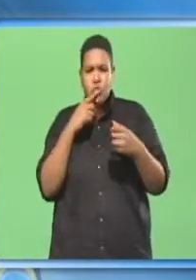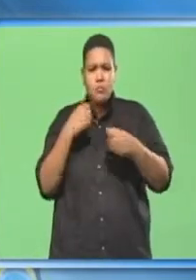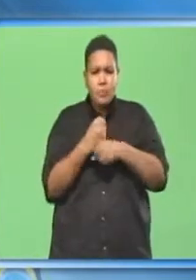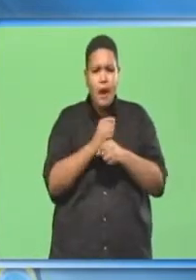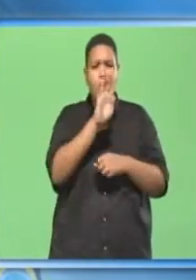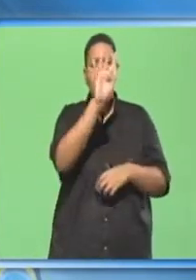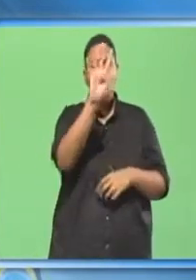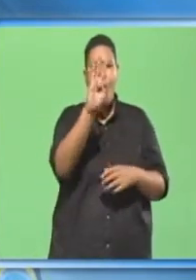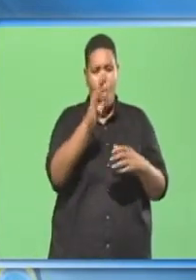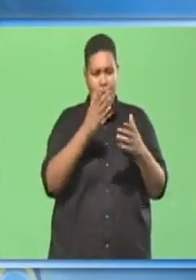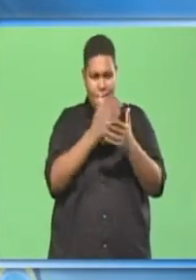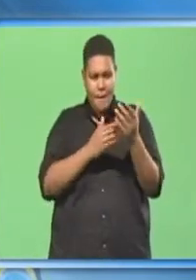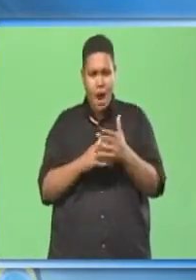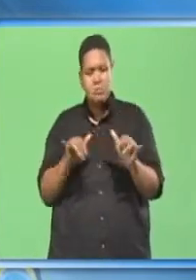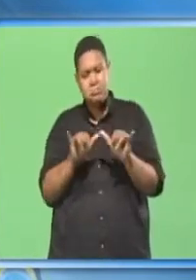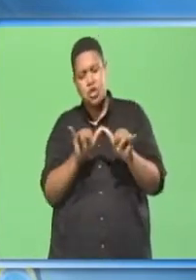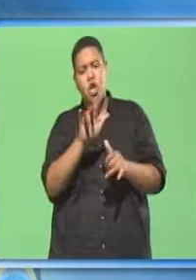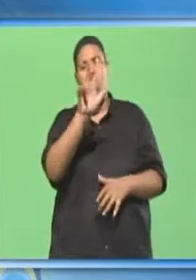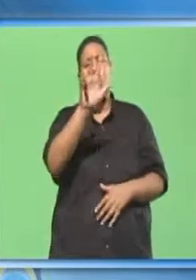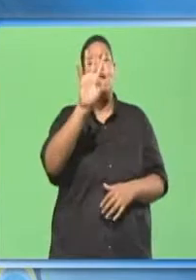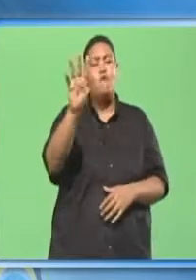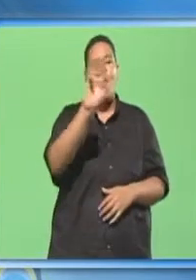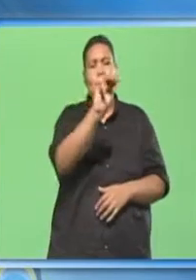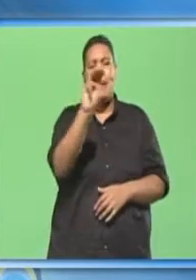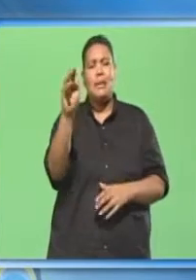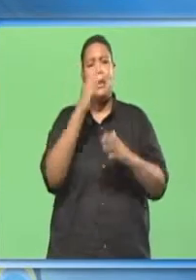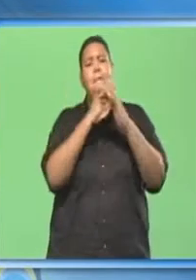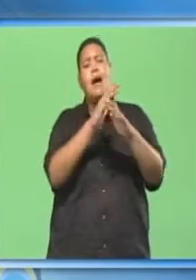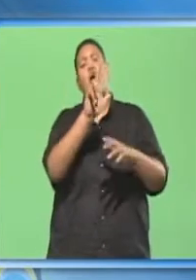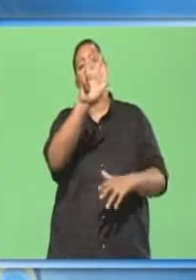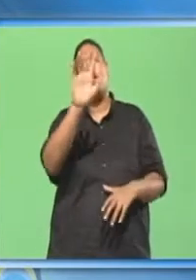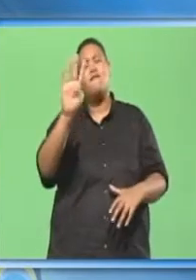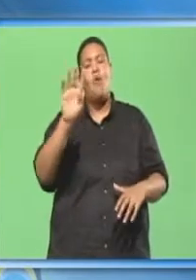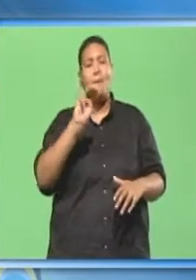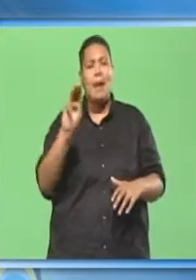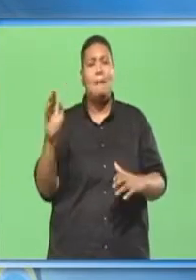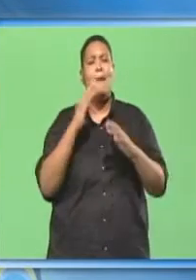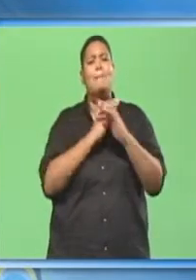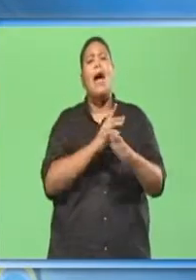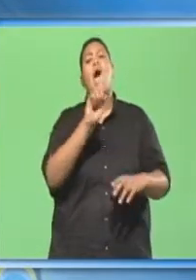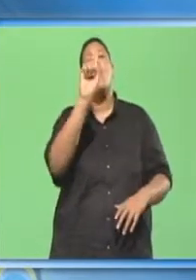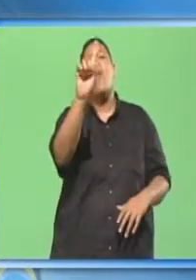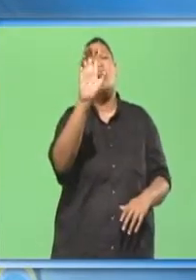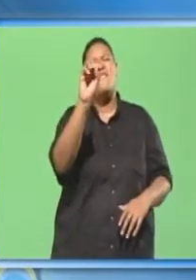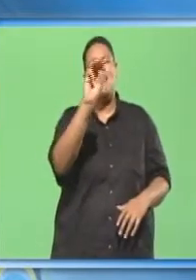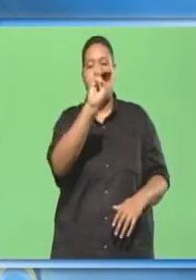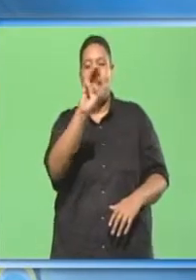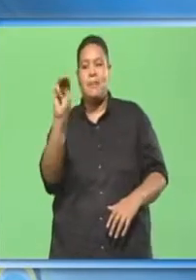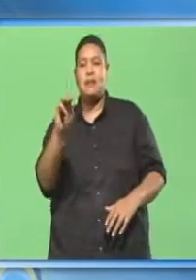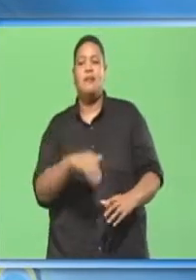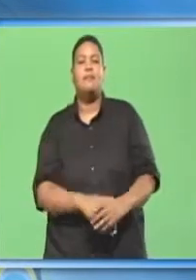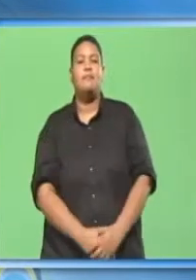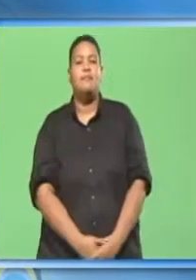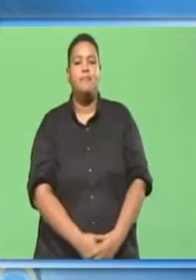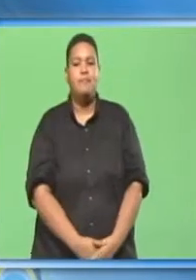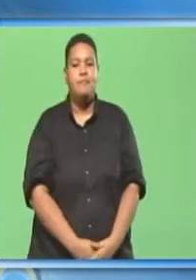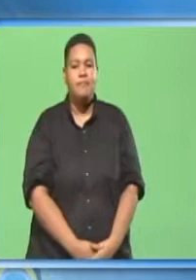4 pieces measuring 34 mm by 34 mm by 150 mm.